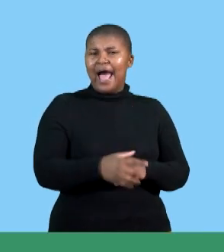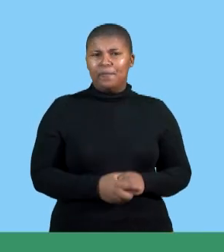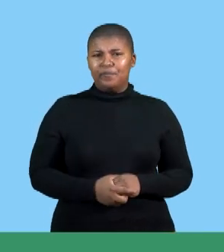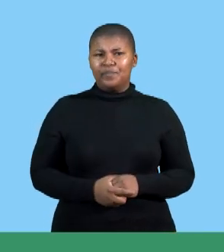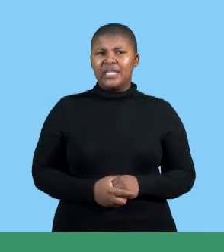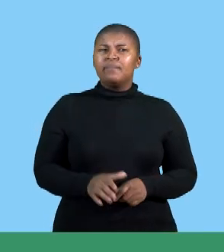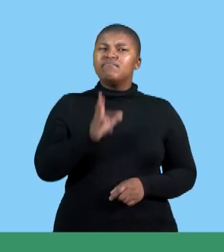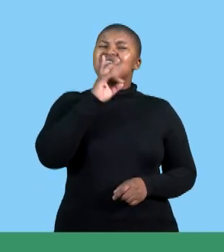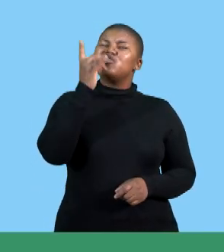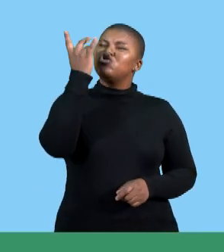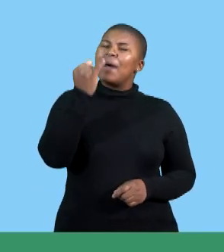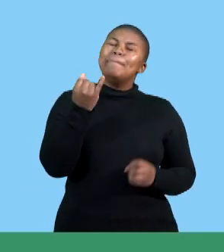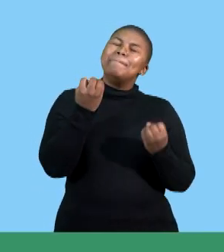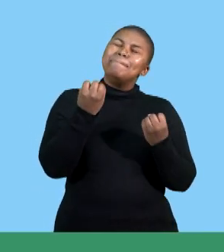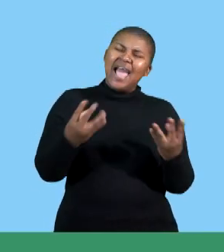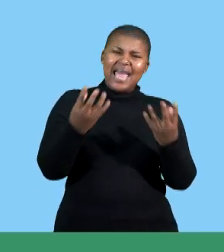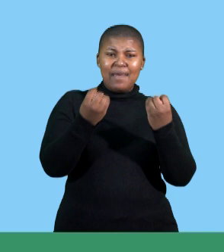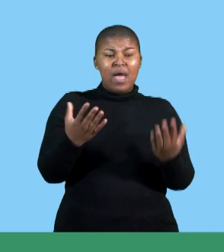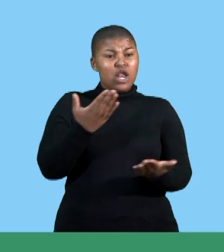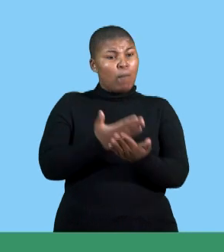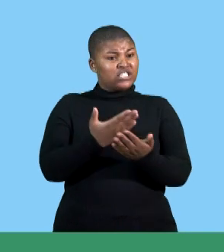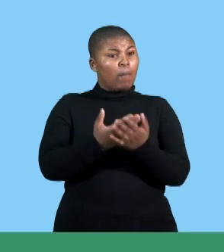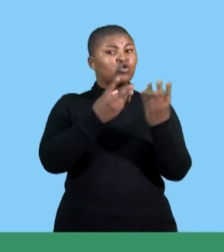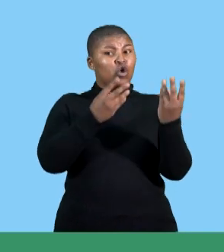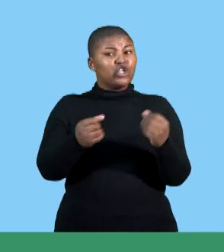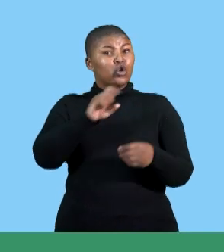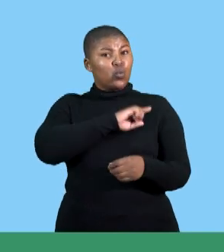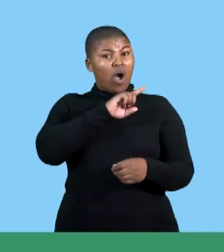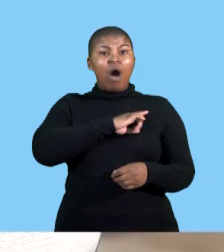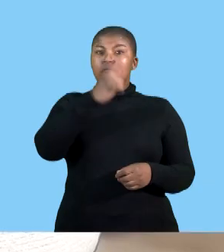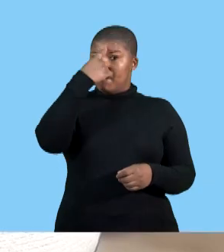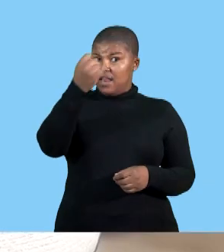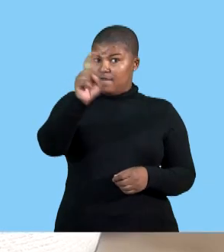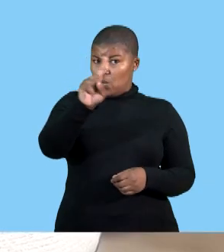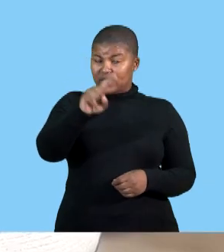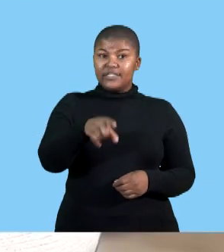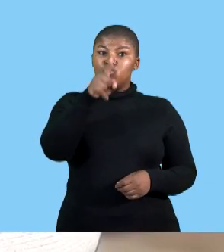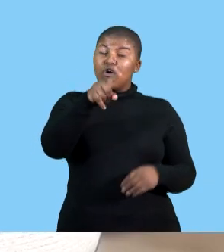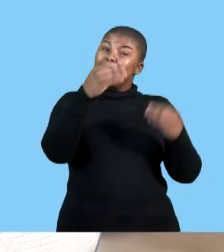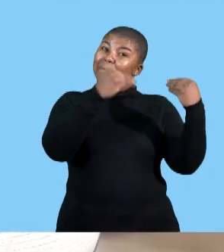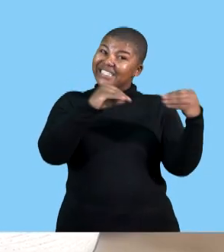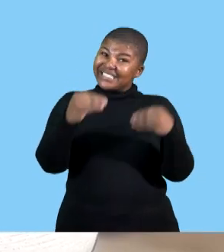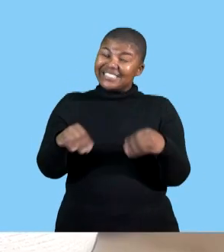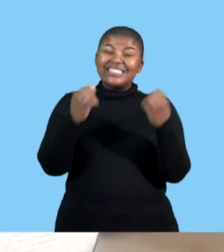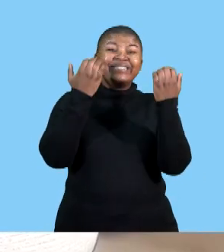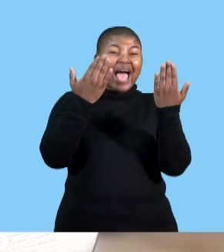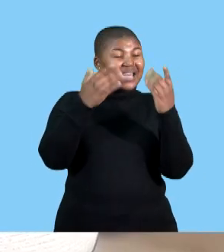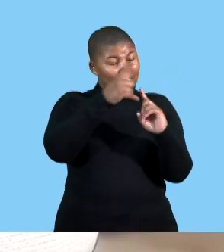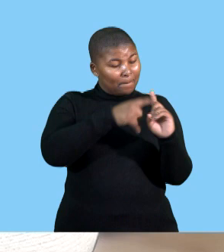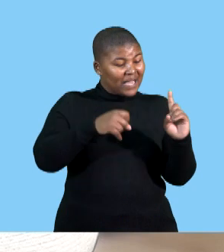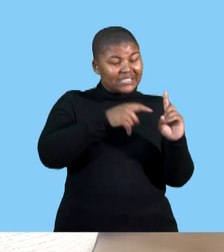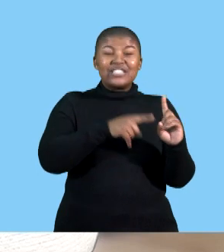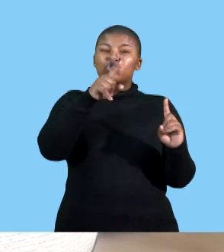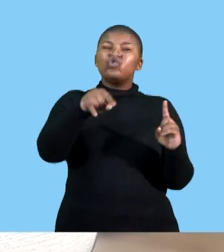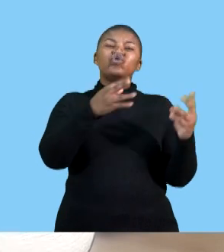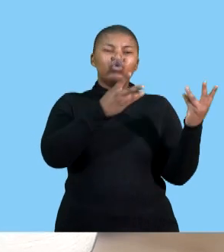looking for many possible solutions, because you believe that as a business studies or as a business person,